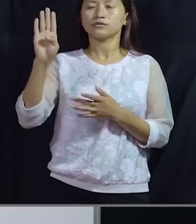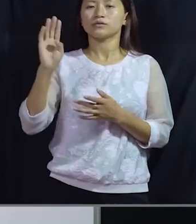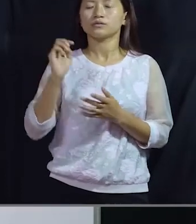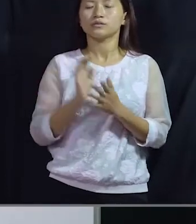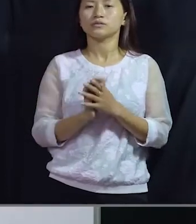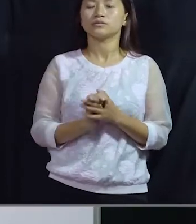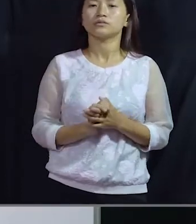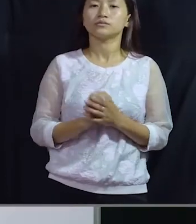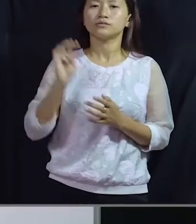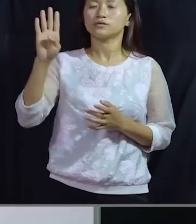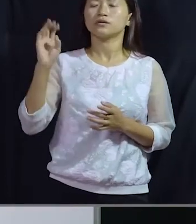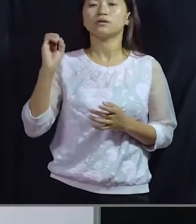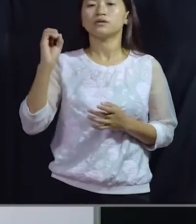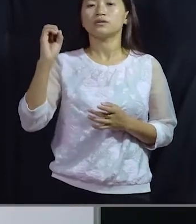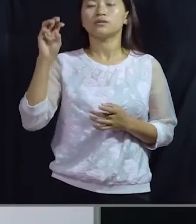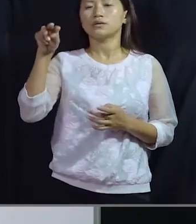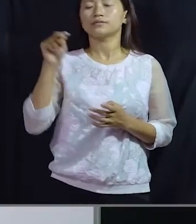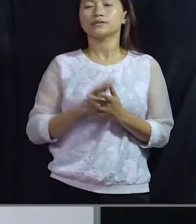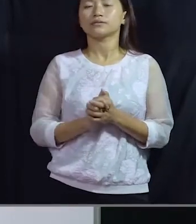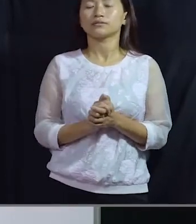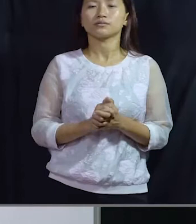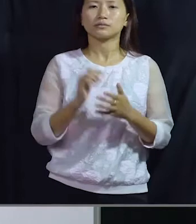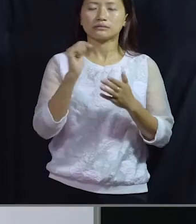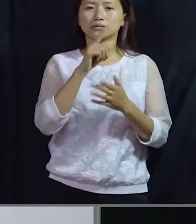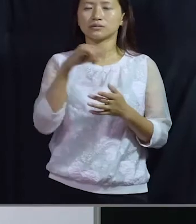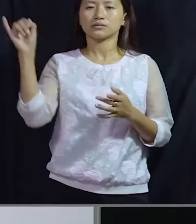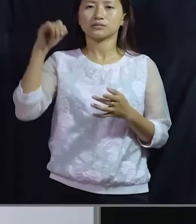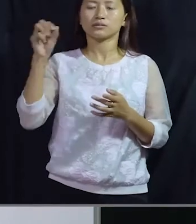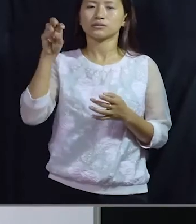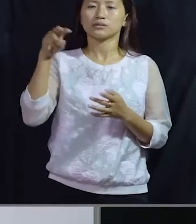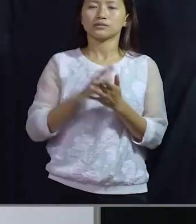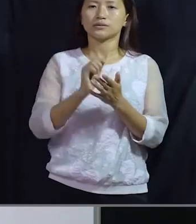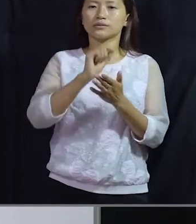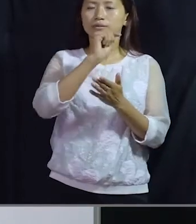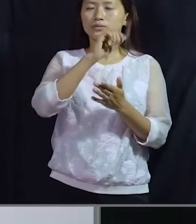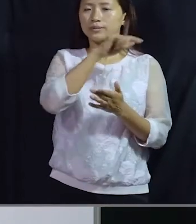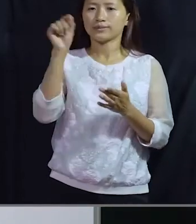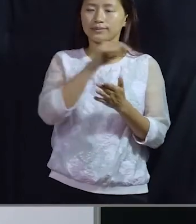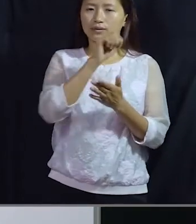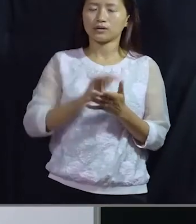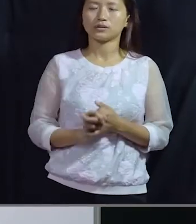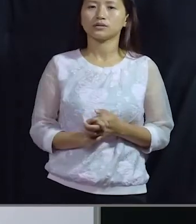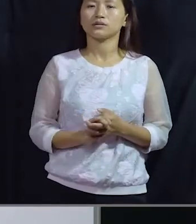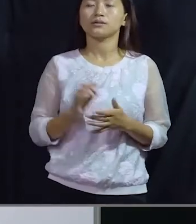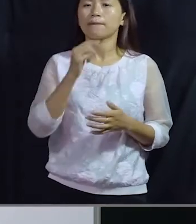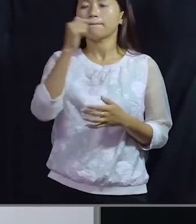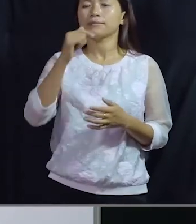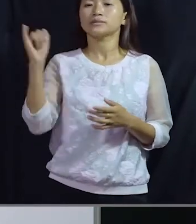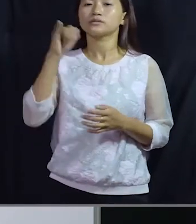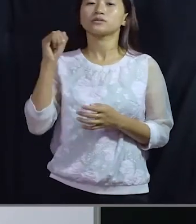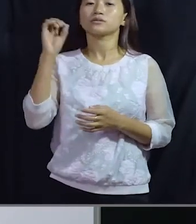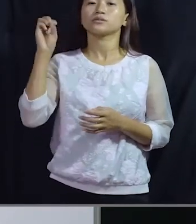600. This 600 has to be again deducted. That is 900 minus 600. It